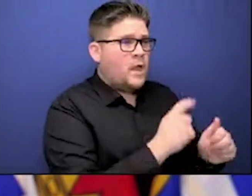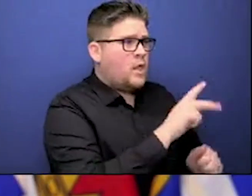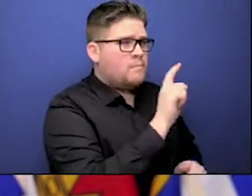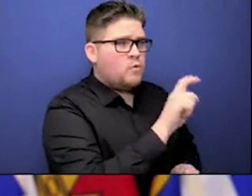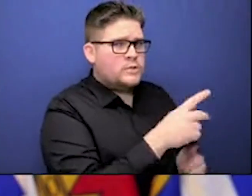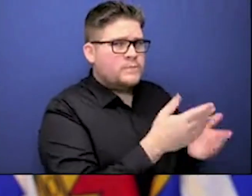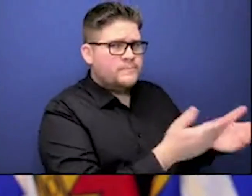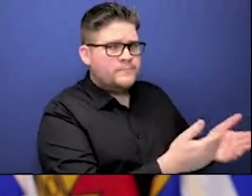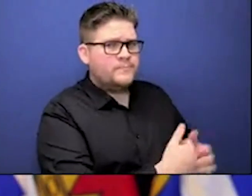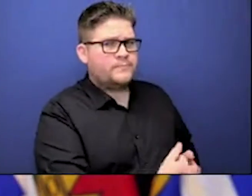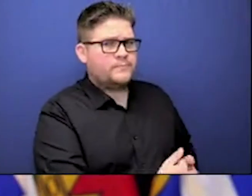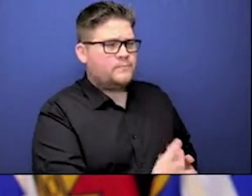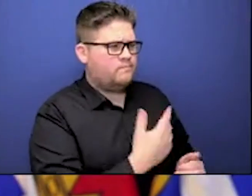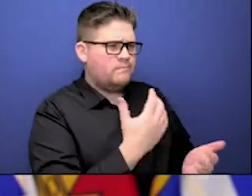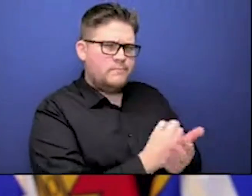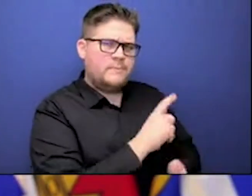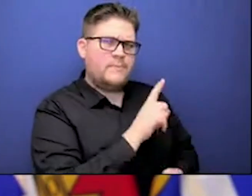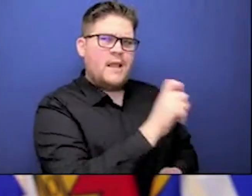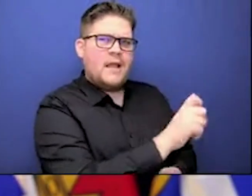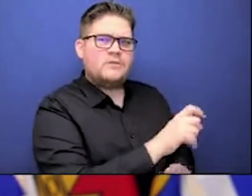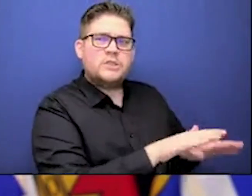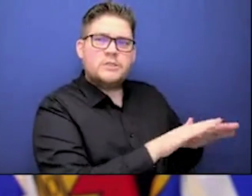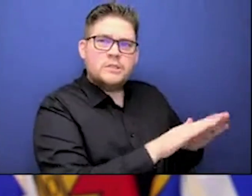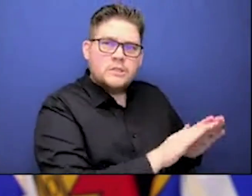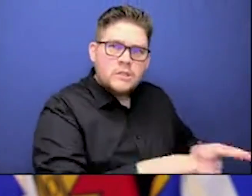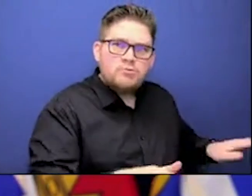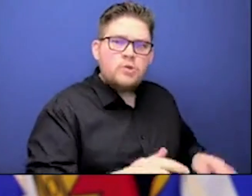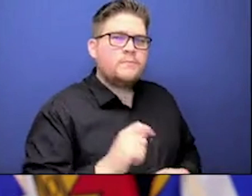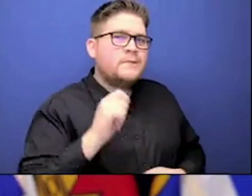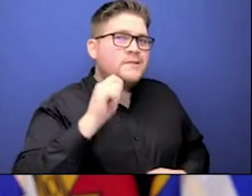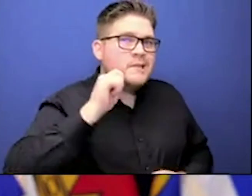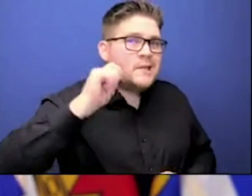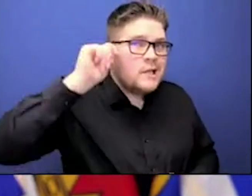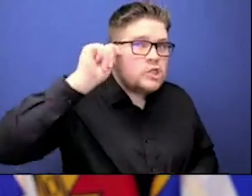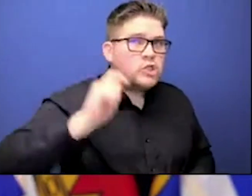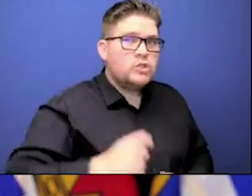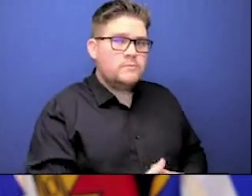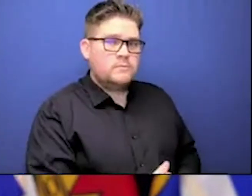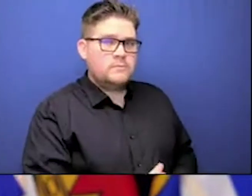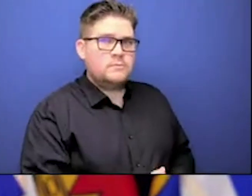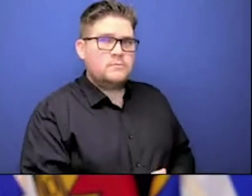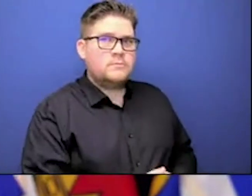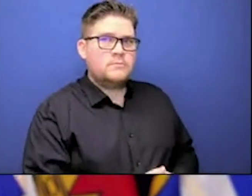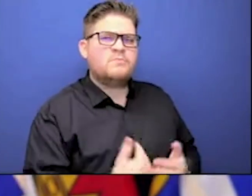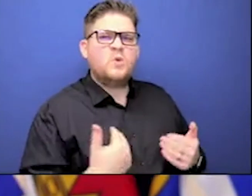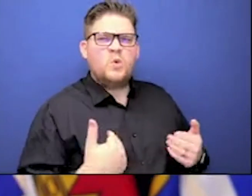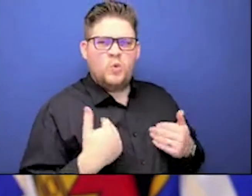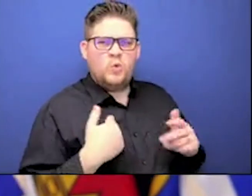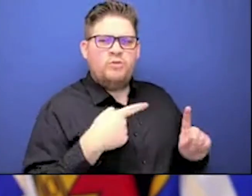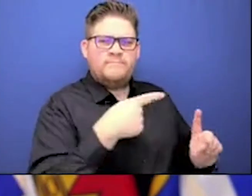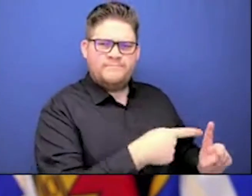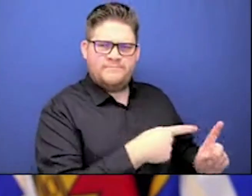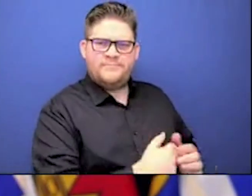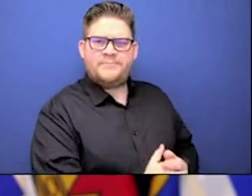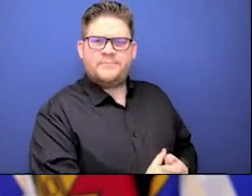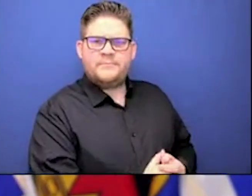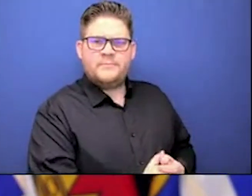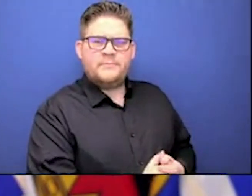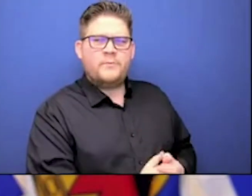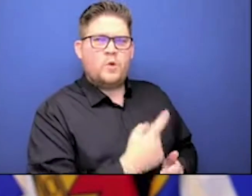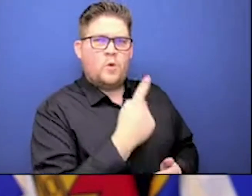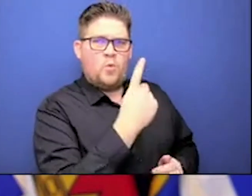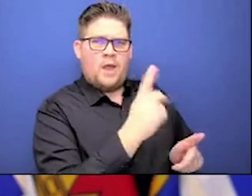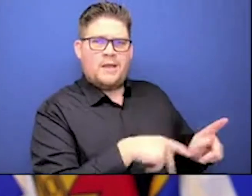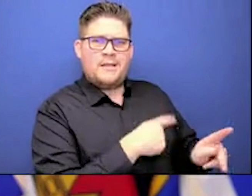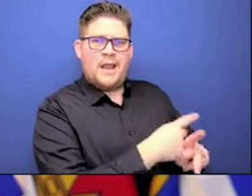children and teens. As we know, I think one of the vaccines is approved for people down